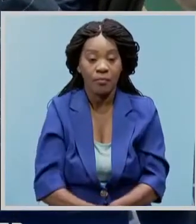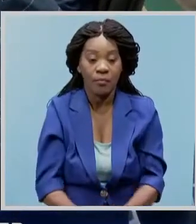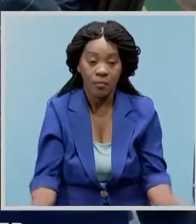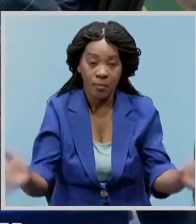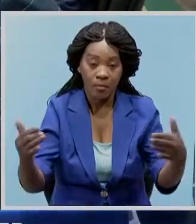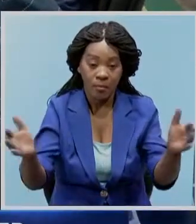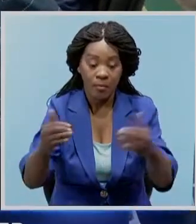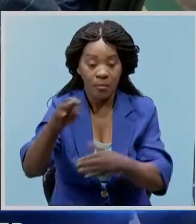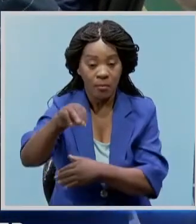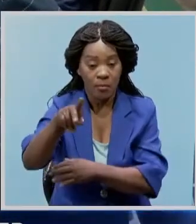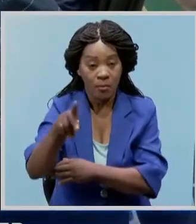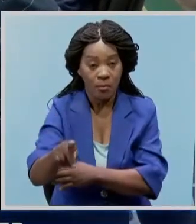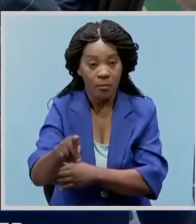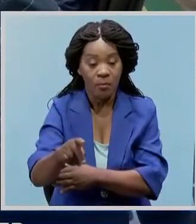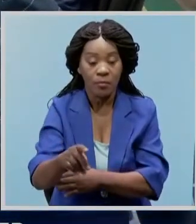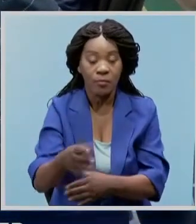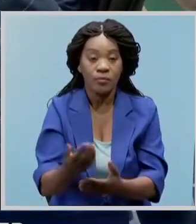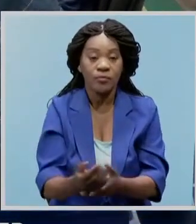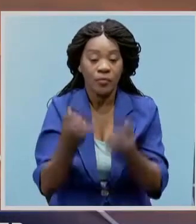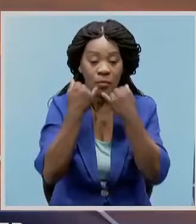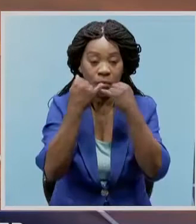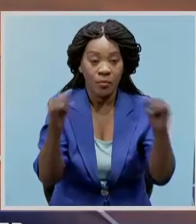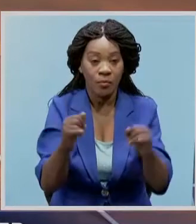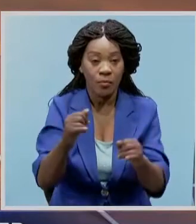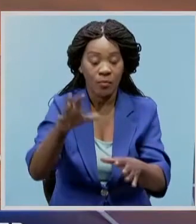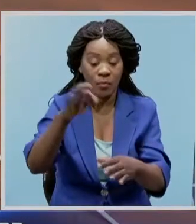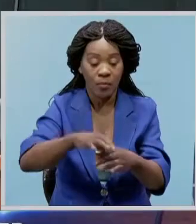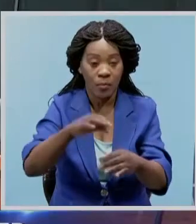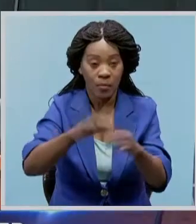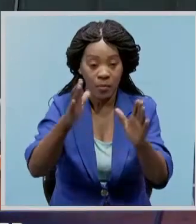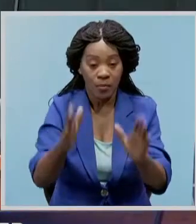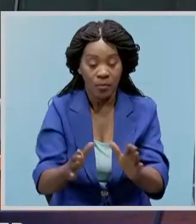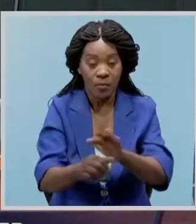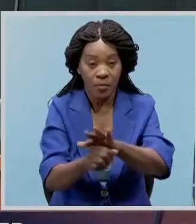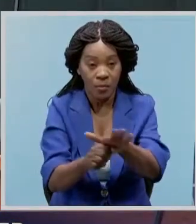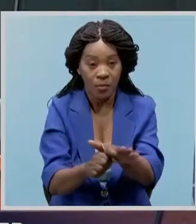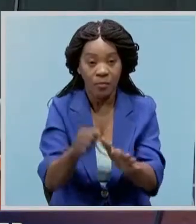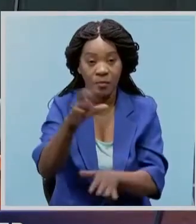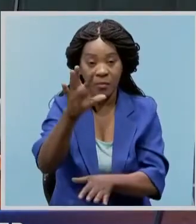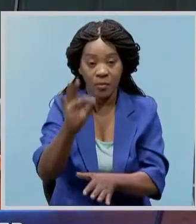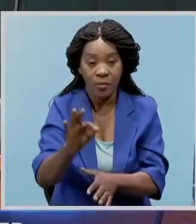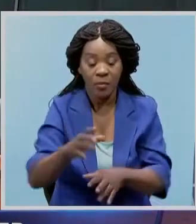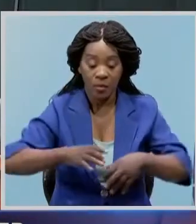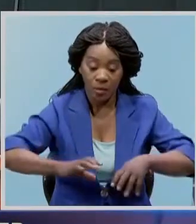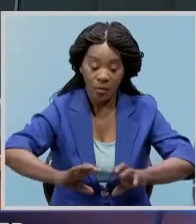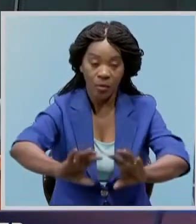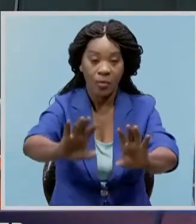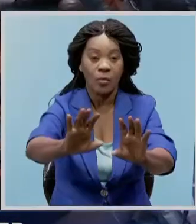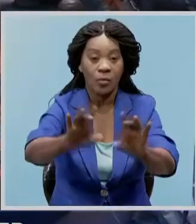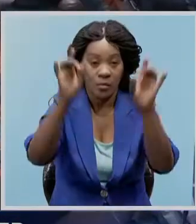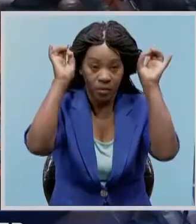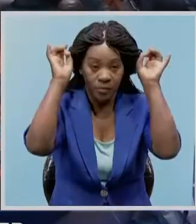to inform their electorate that COVID-19 remains a threat, hence the need to adhere to stipulated